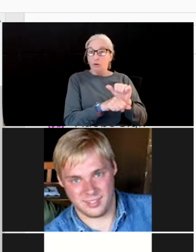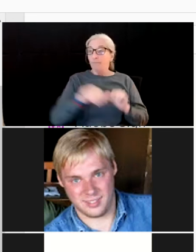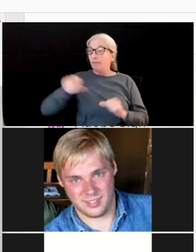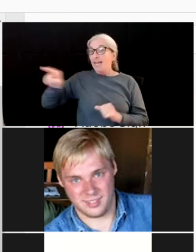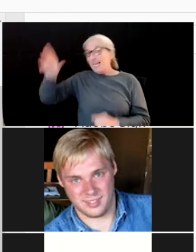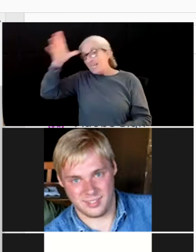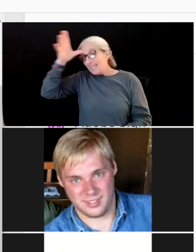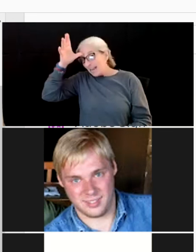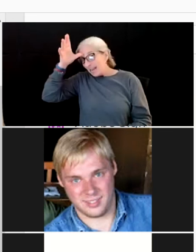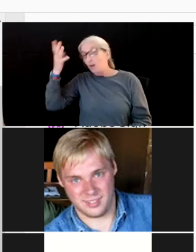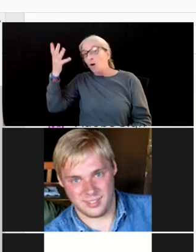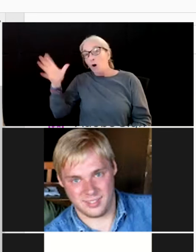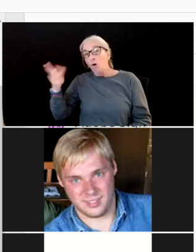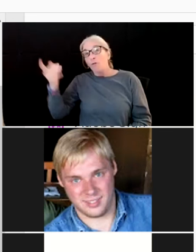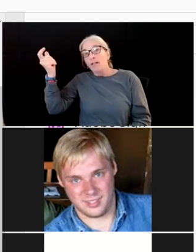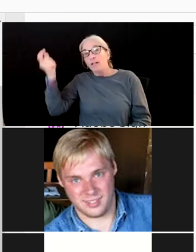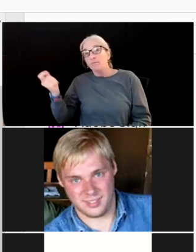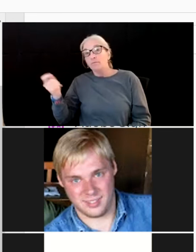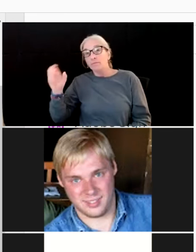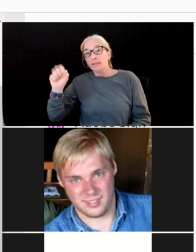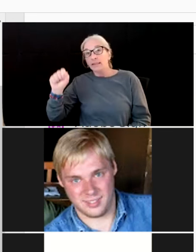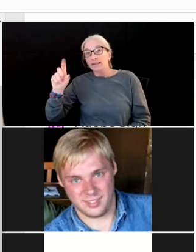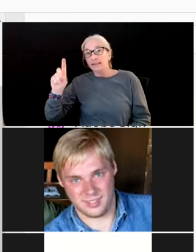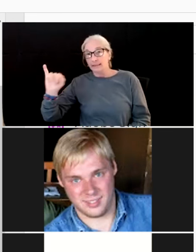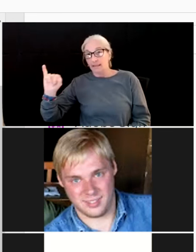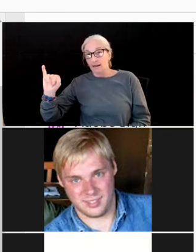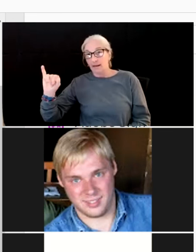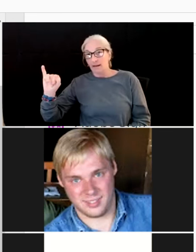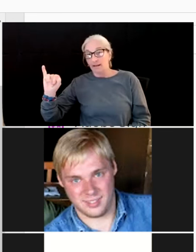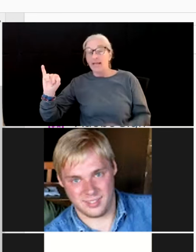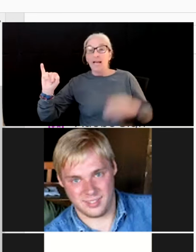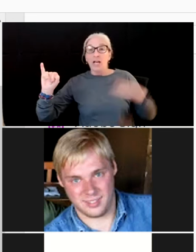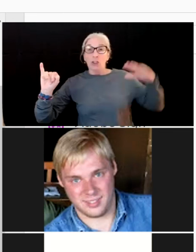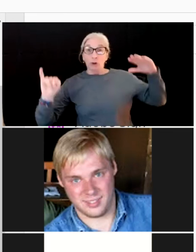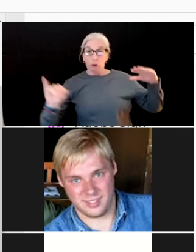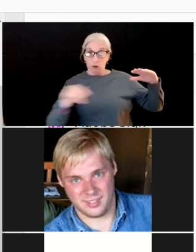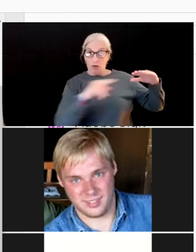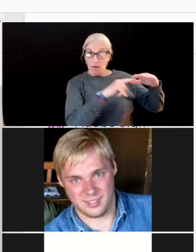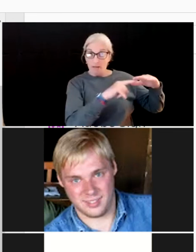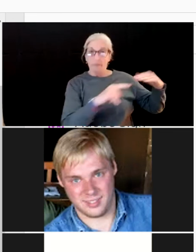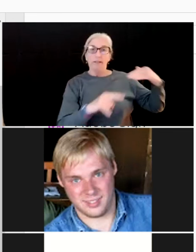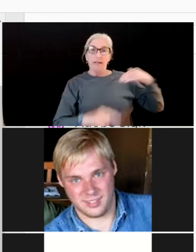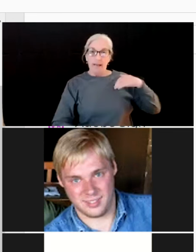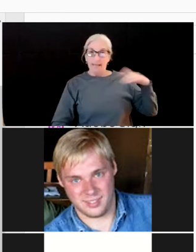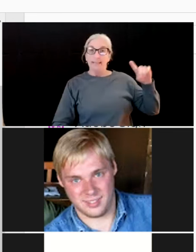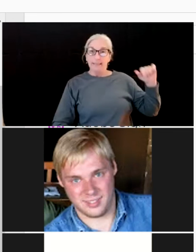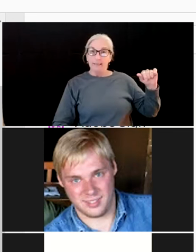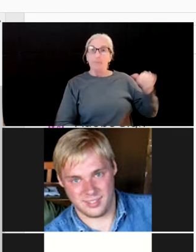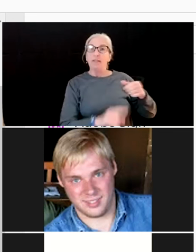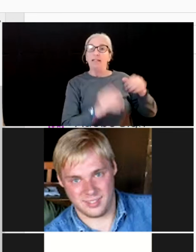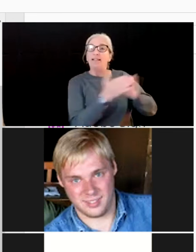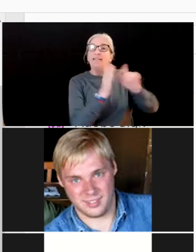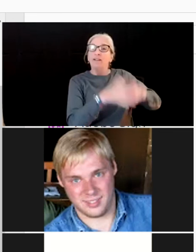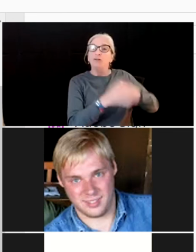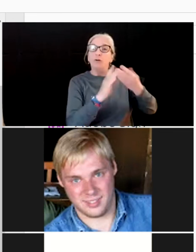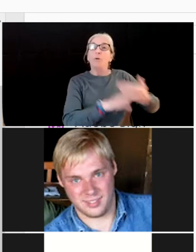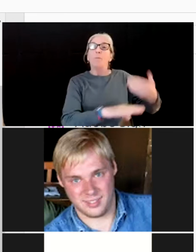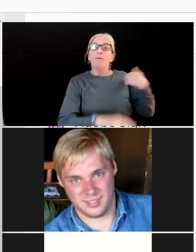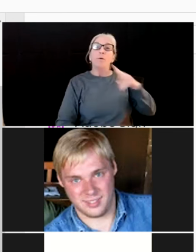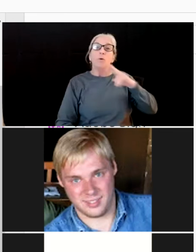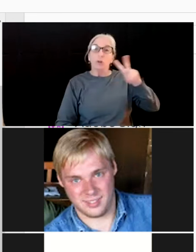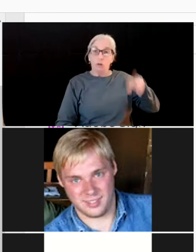disability, and because the child has a disability before the age of 22, that child